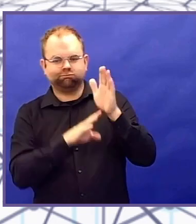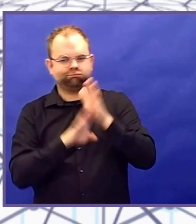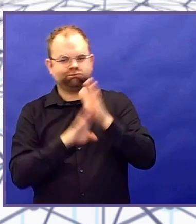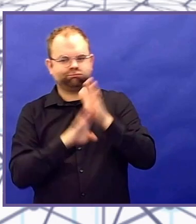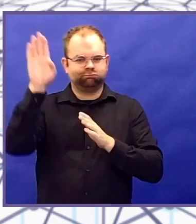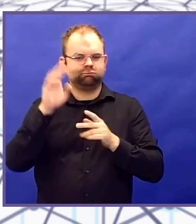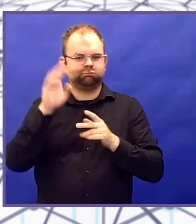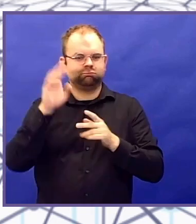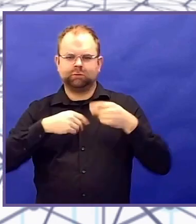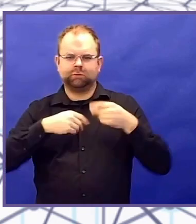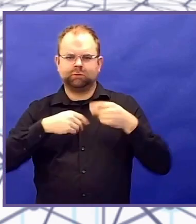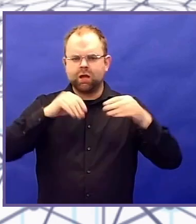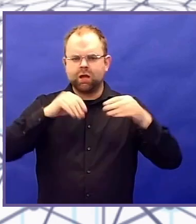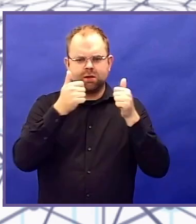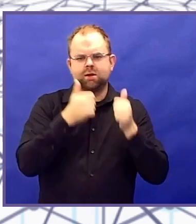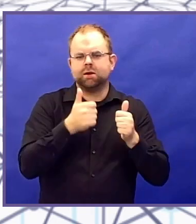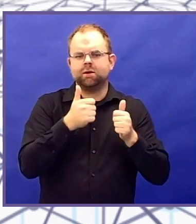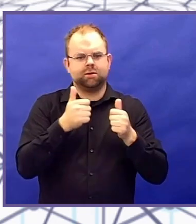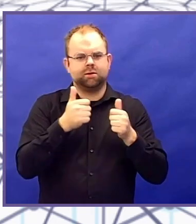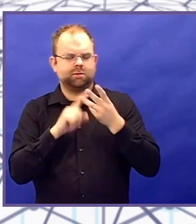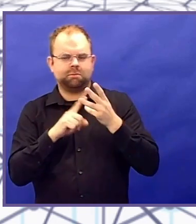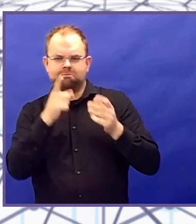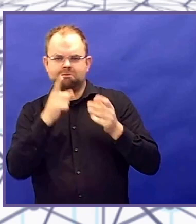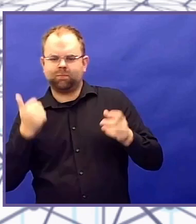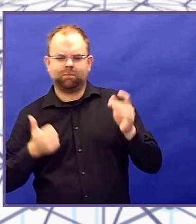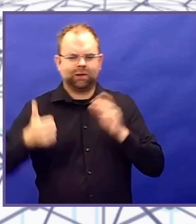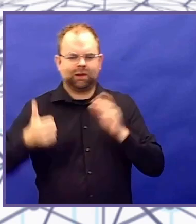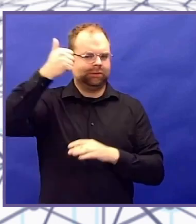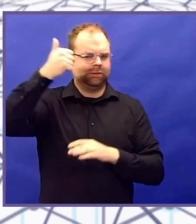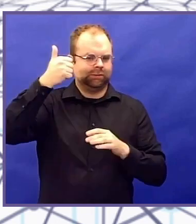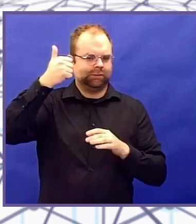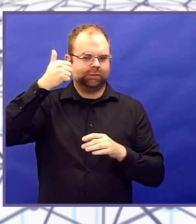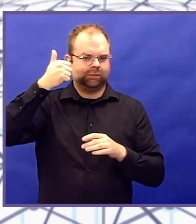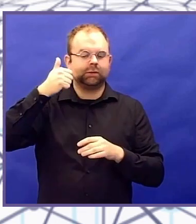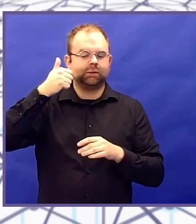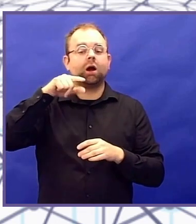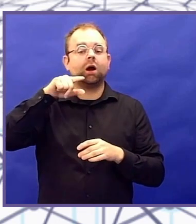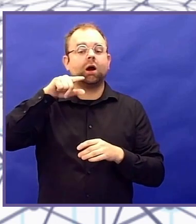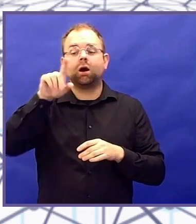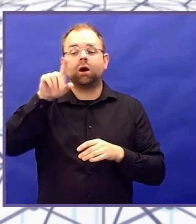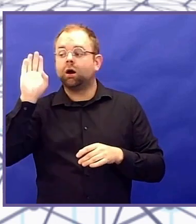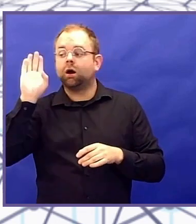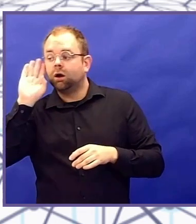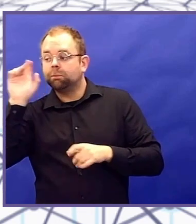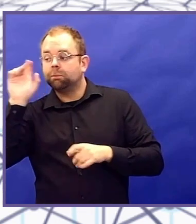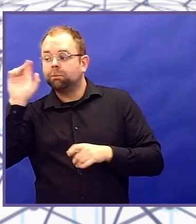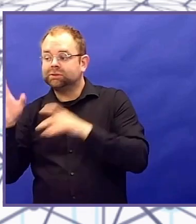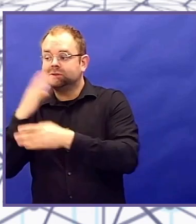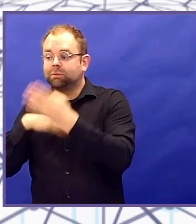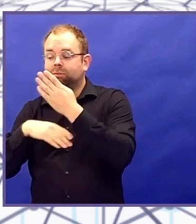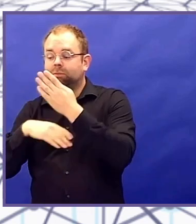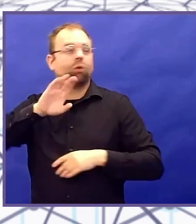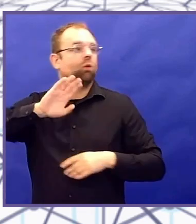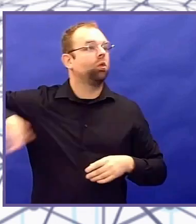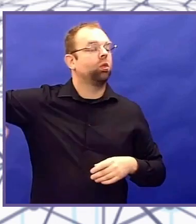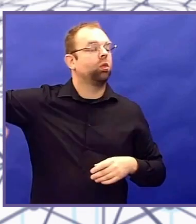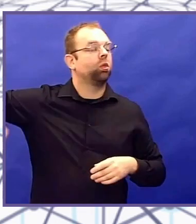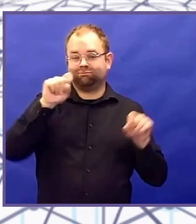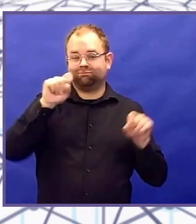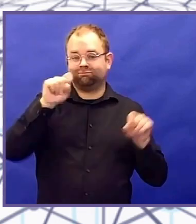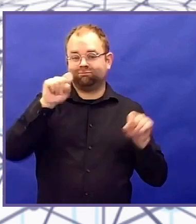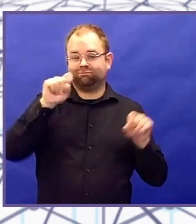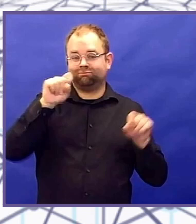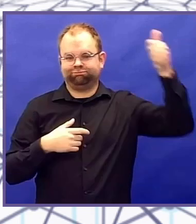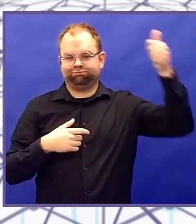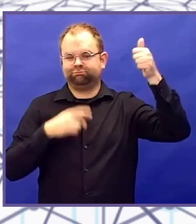have an inspiring objective to actually be a company that changes the world, or at least changes its